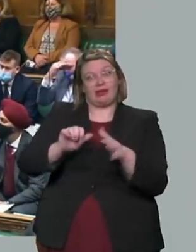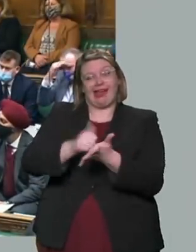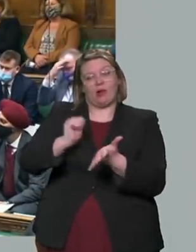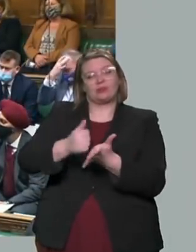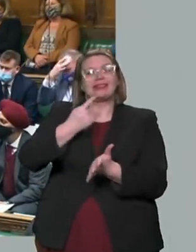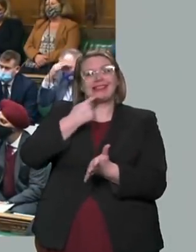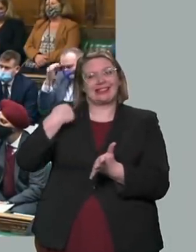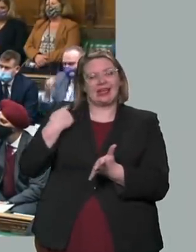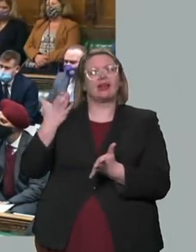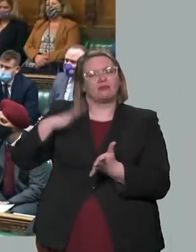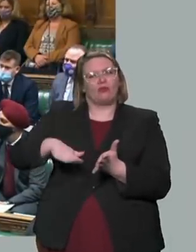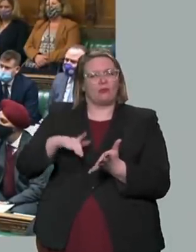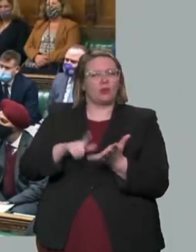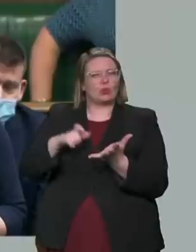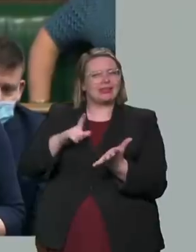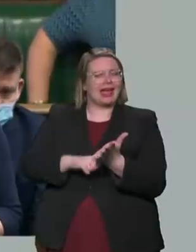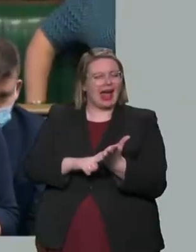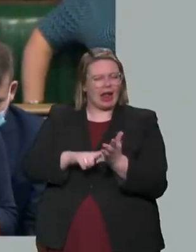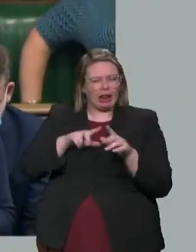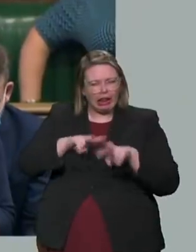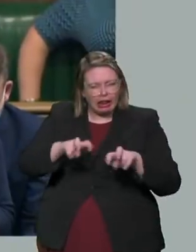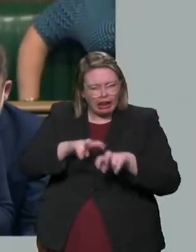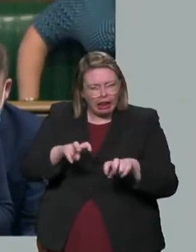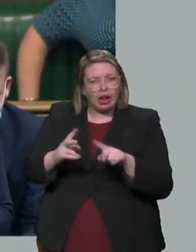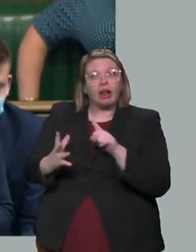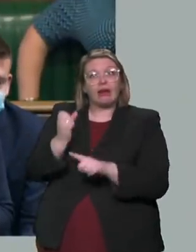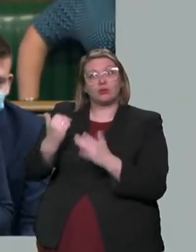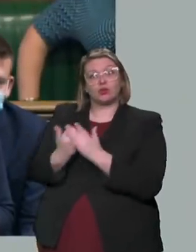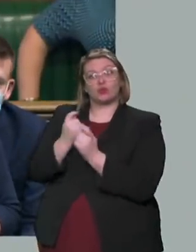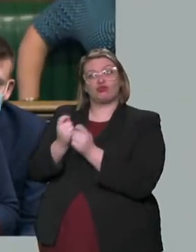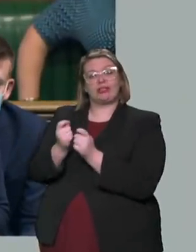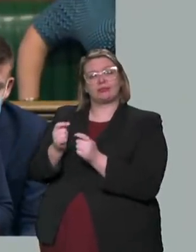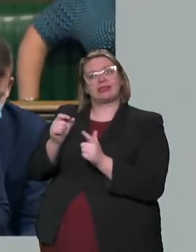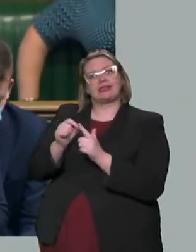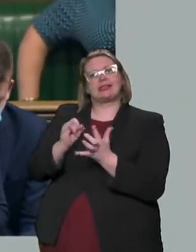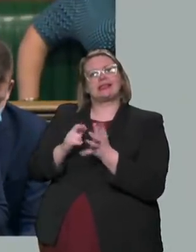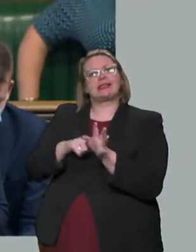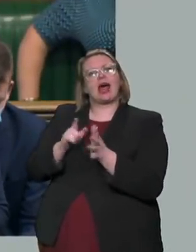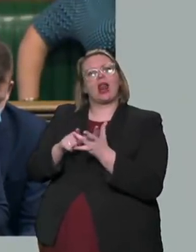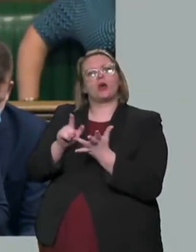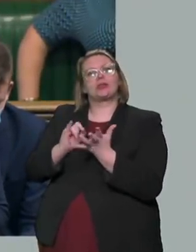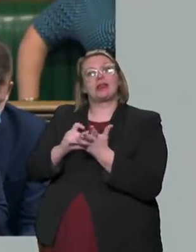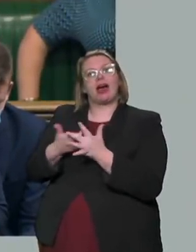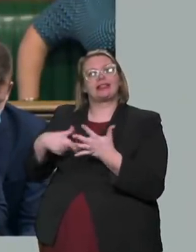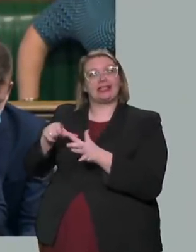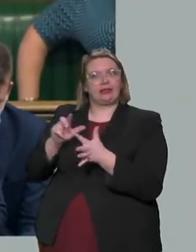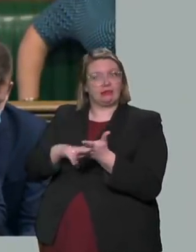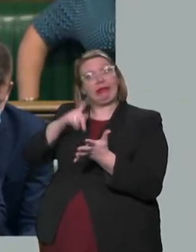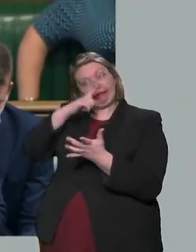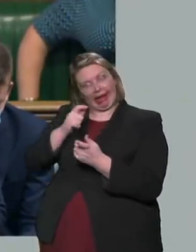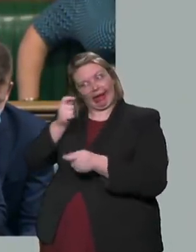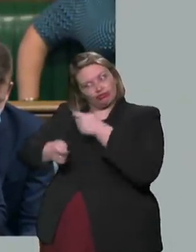Compass Pathways has now established that psilocybin can be safely administered and may have significant therapeutic benefit